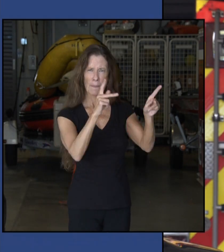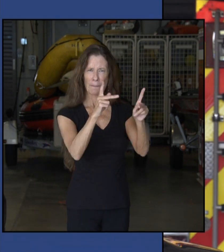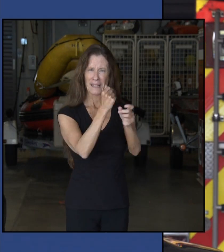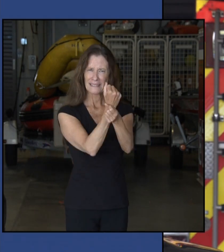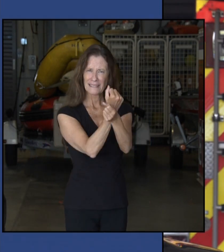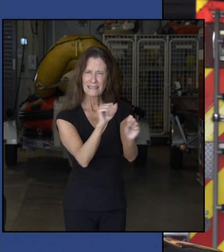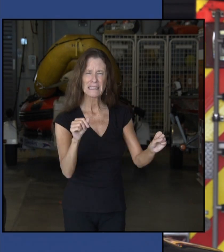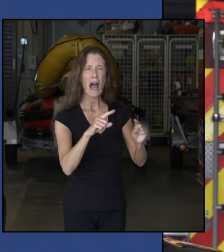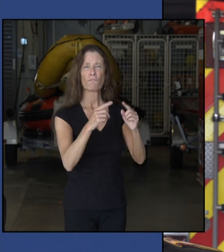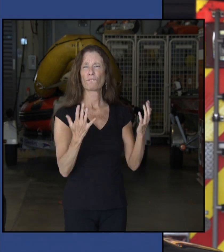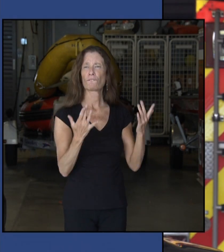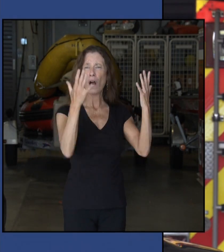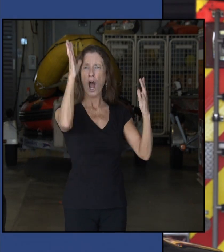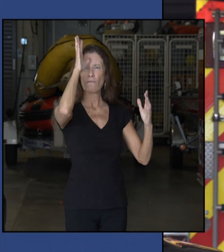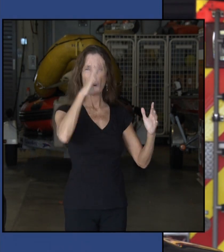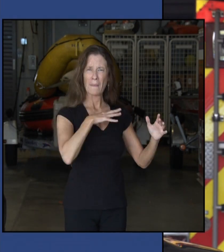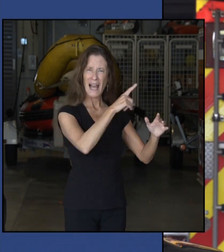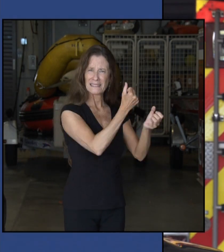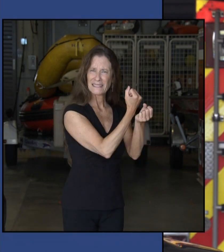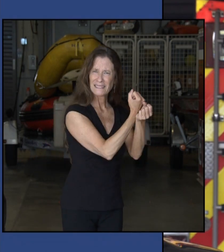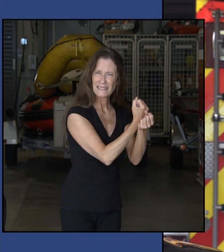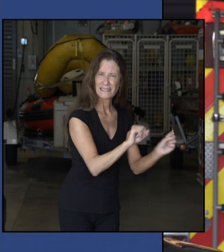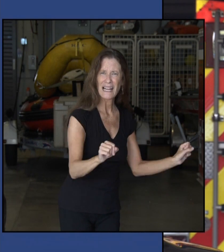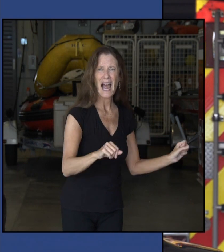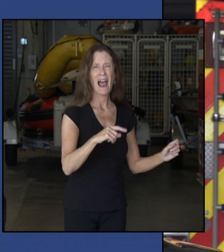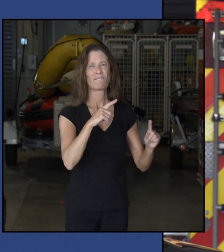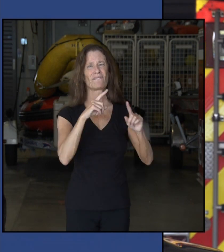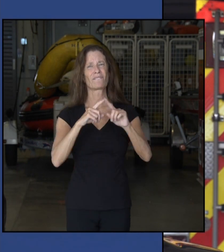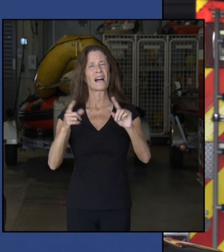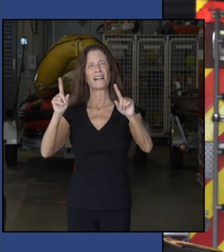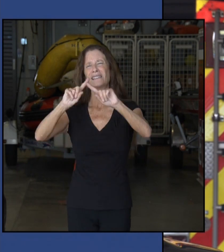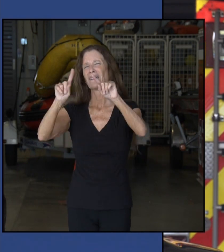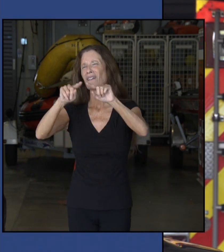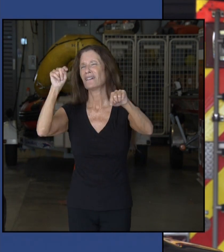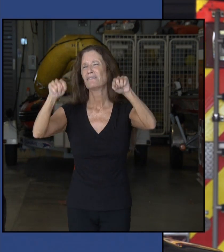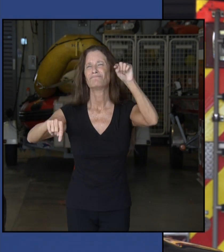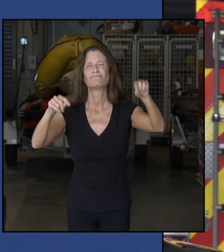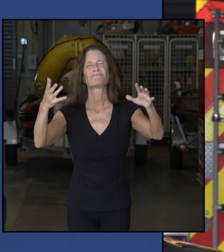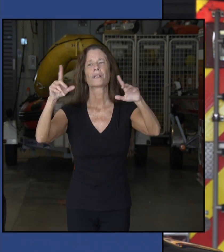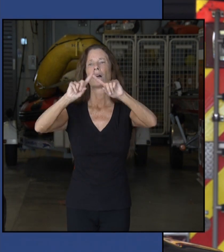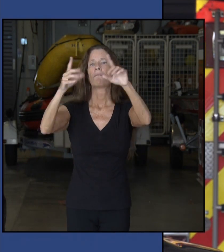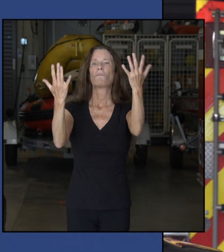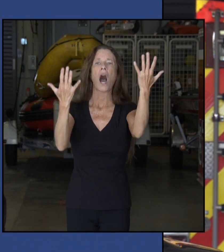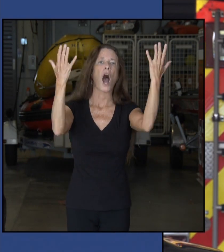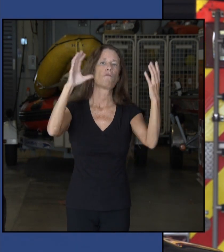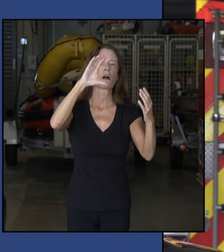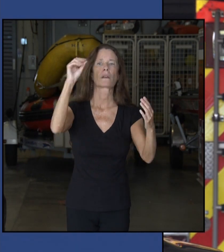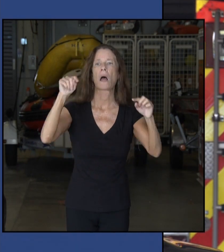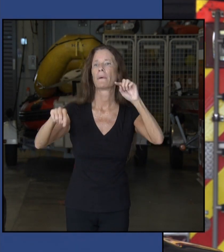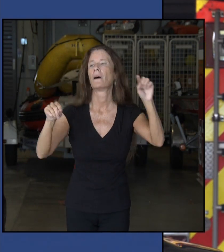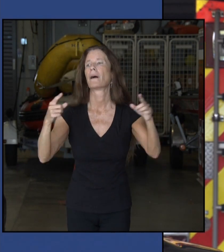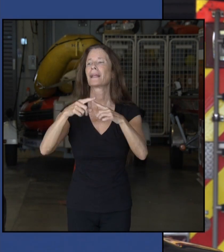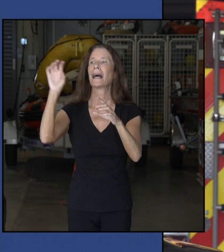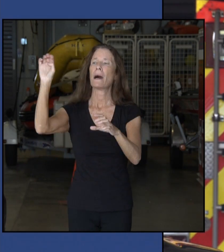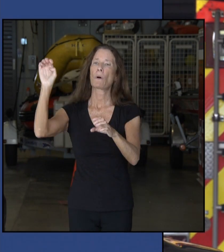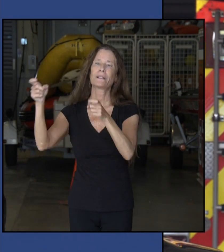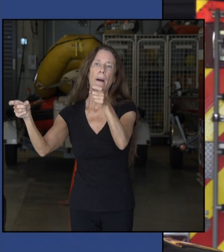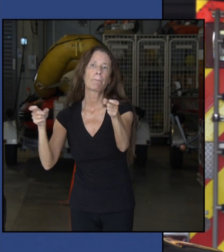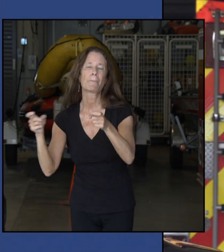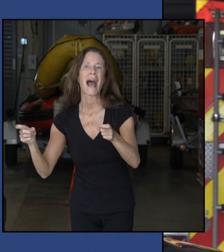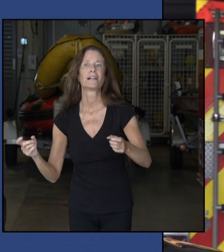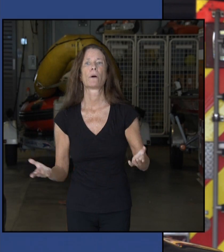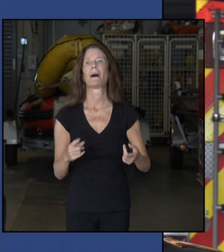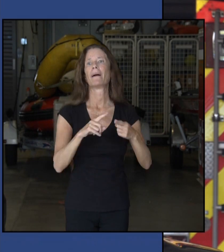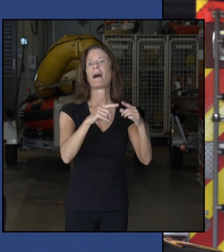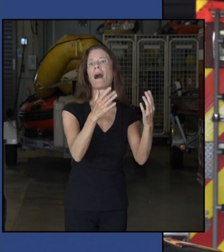and Progress Fire Company, the Susquehanna Township Emergency Management Service, as well as our fire marshal and EMA director